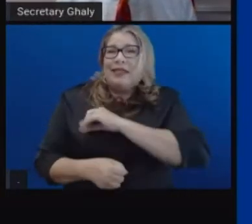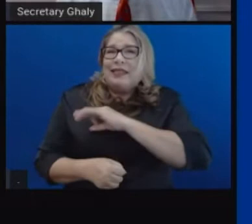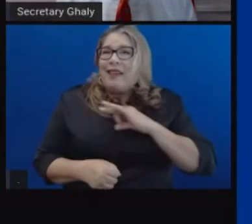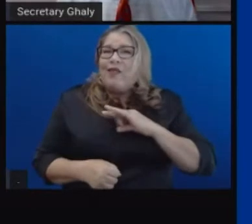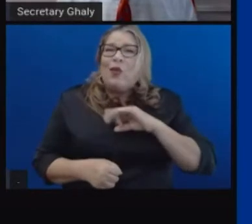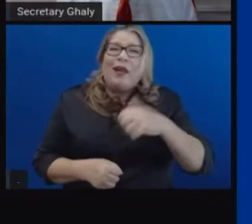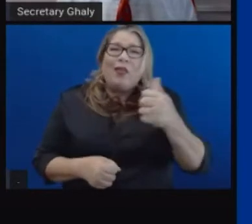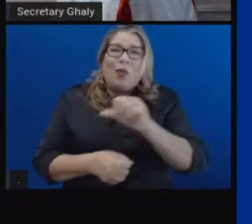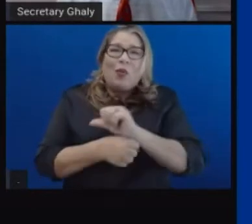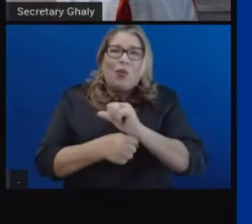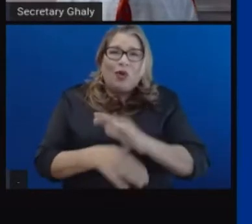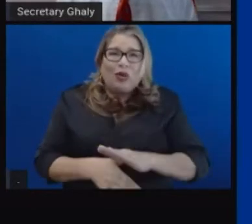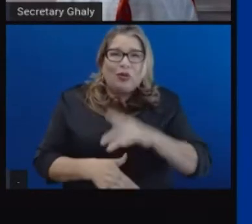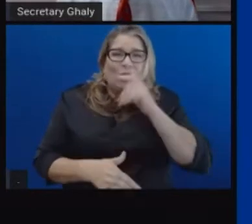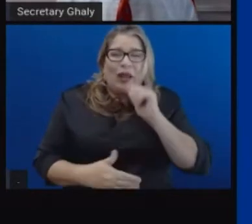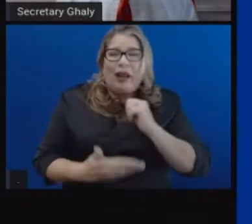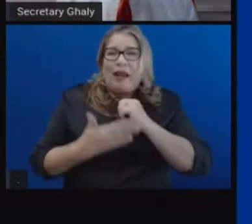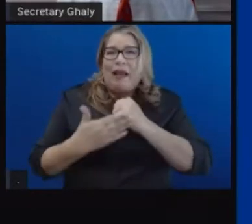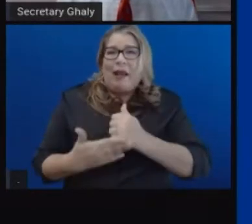to help with the vaccine